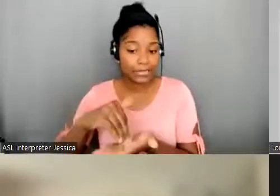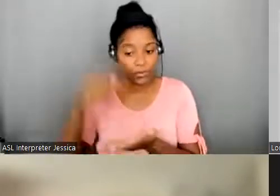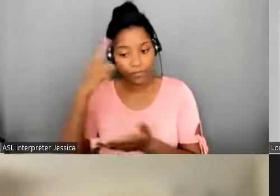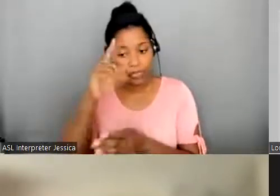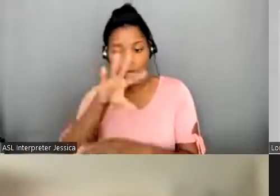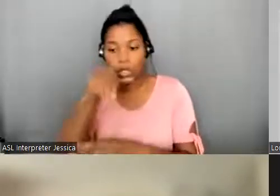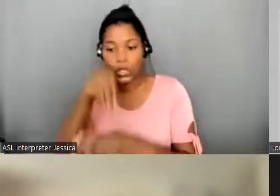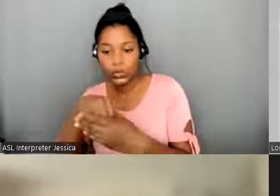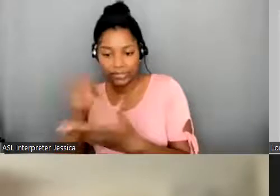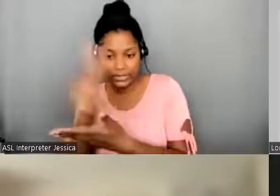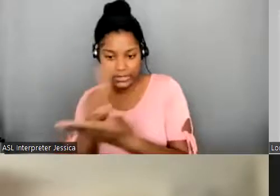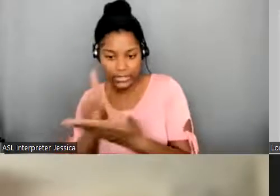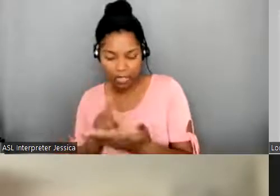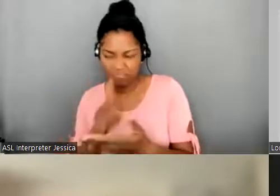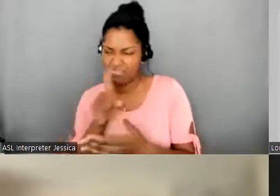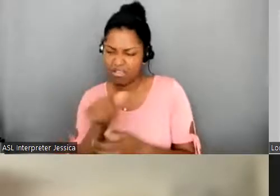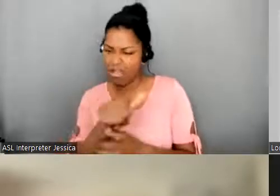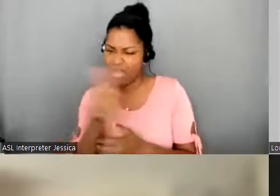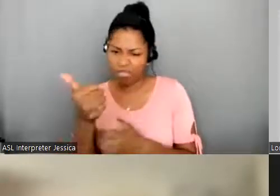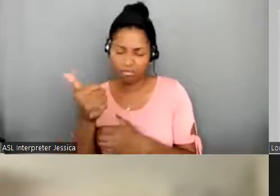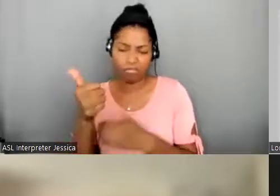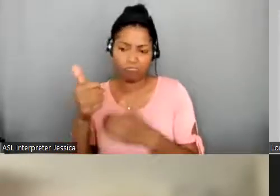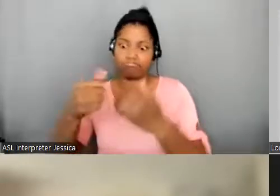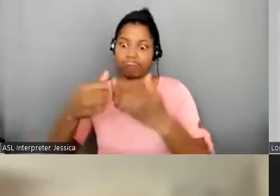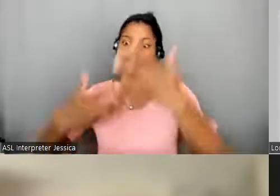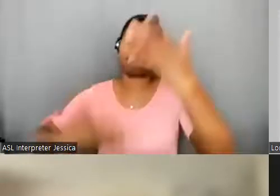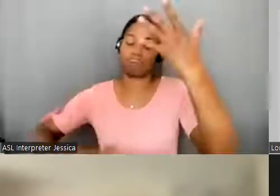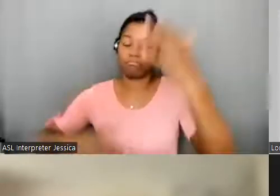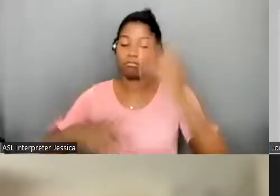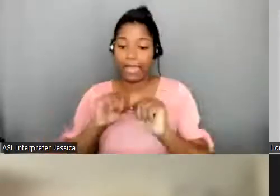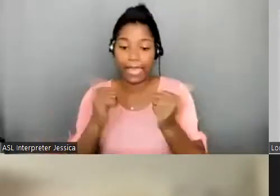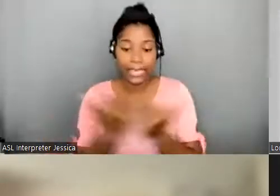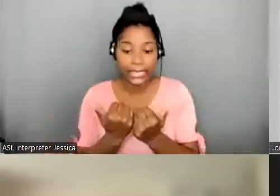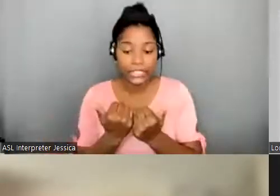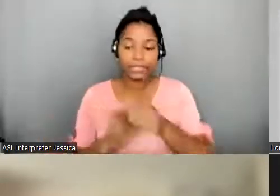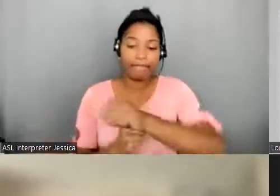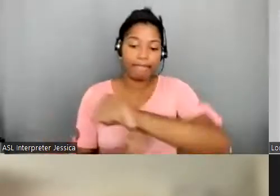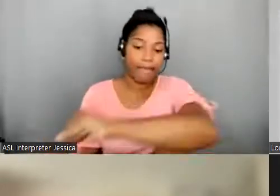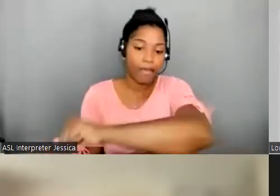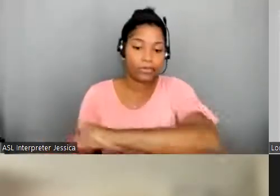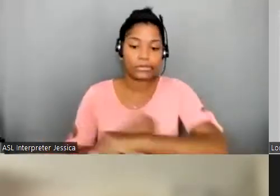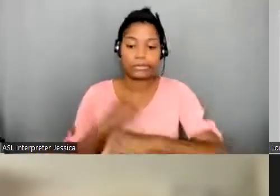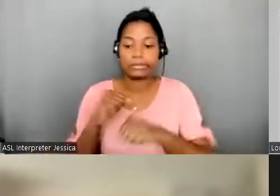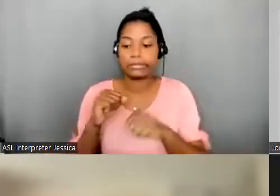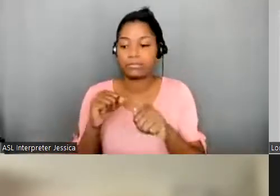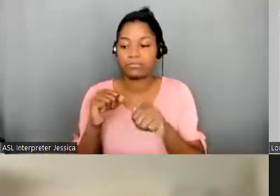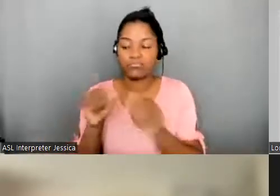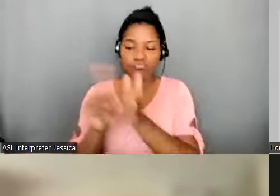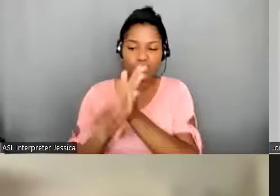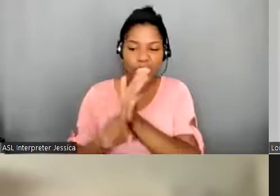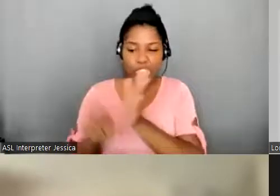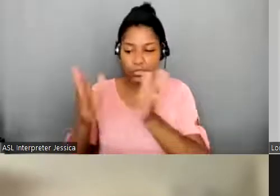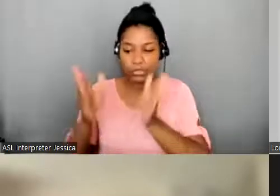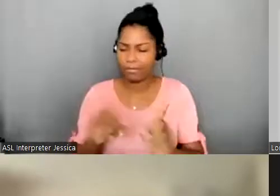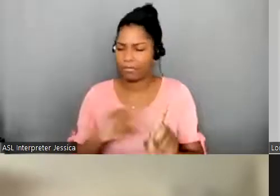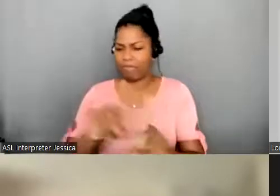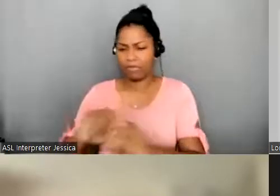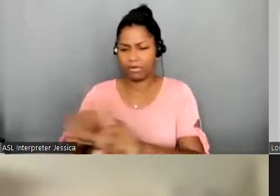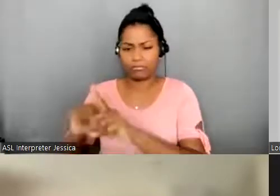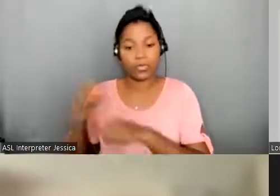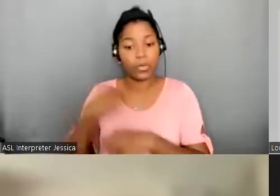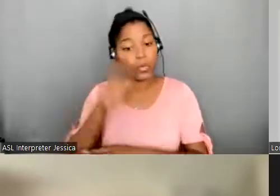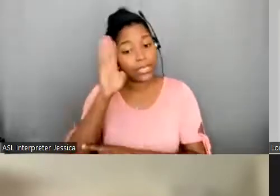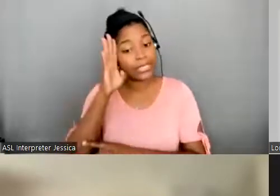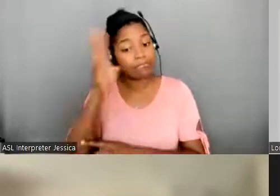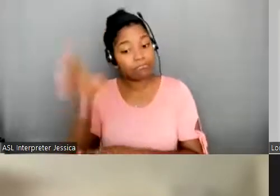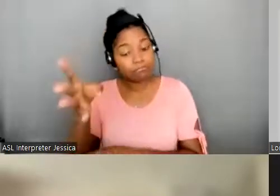Design, and many more organizations, agencies, foundations, and researchers. We have created and continue to